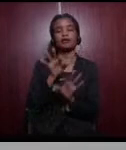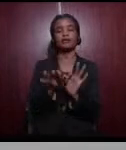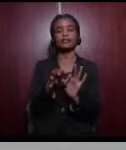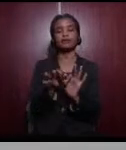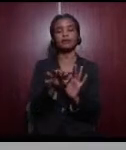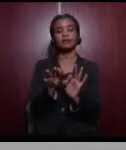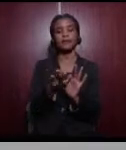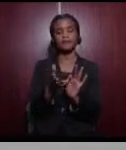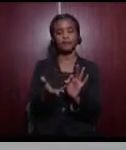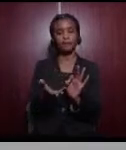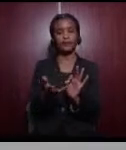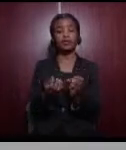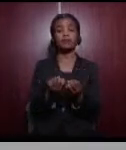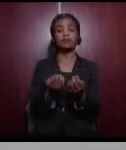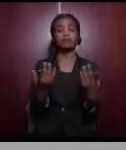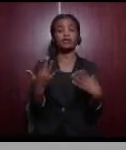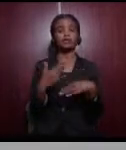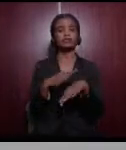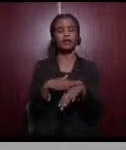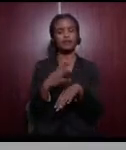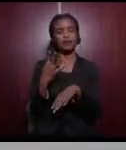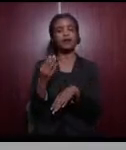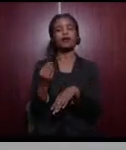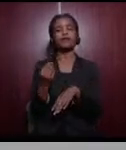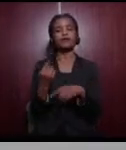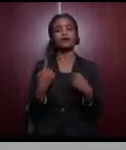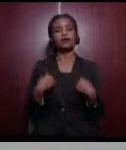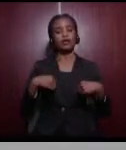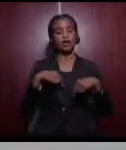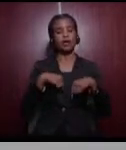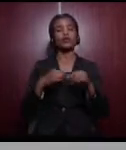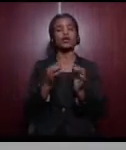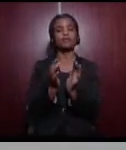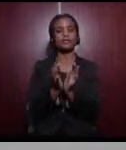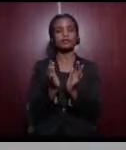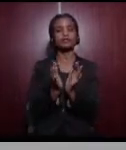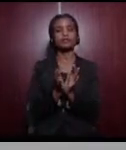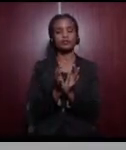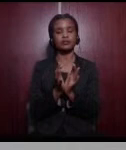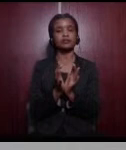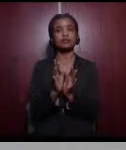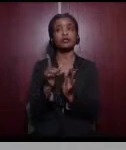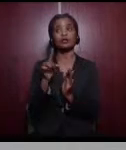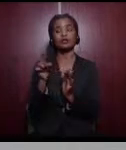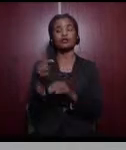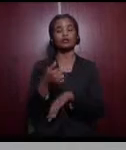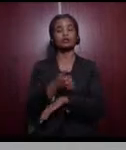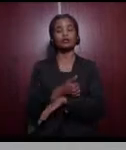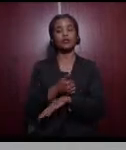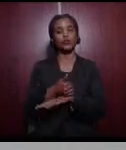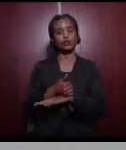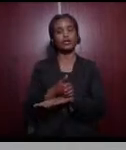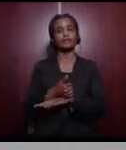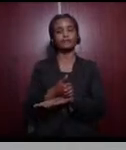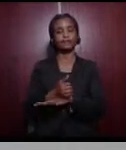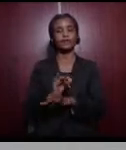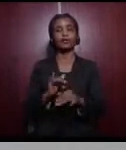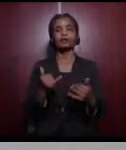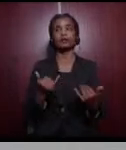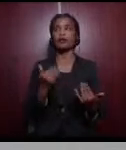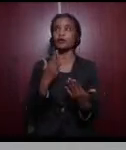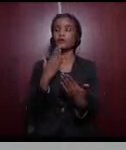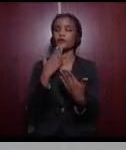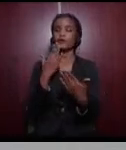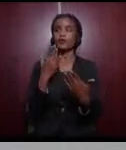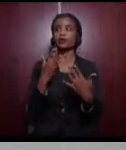interpretation, and most of the time we do have them in our meetings as stakeholders. So having said that, I'm going to thank